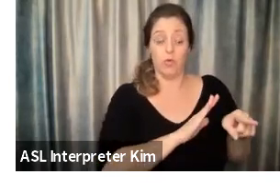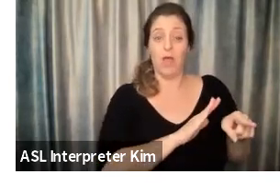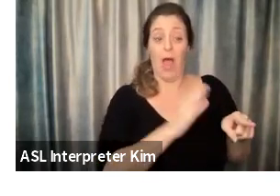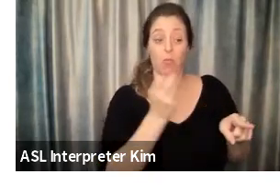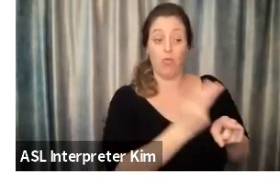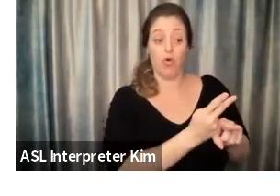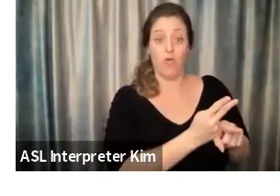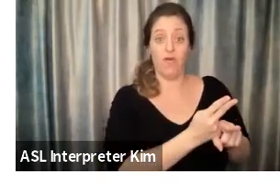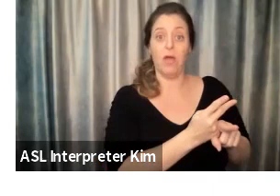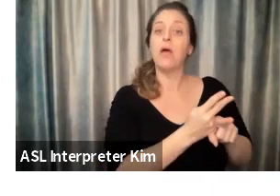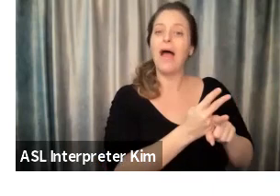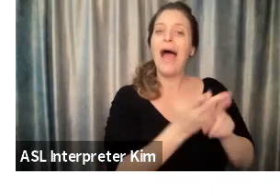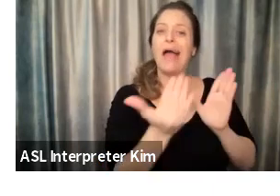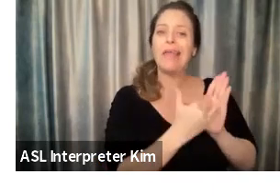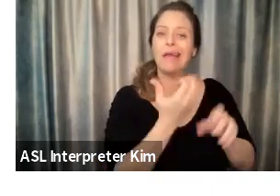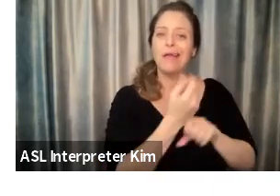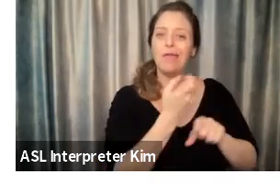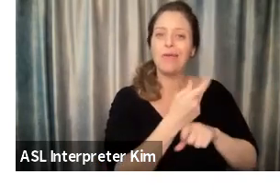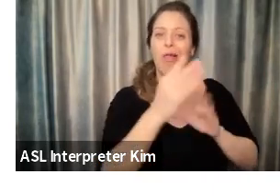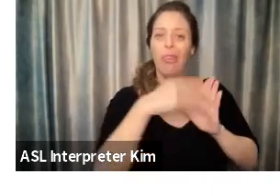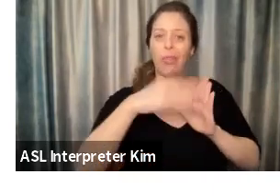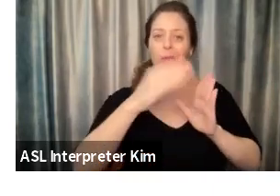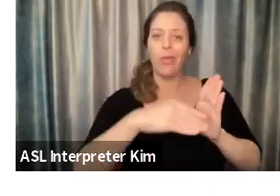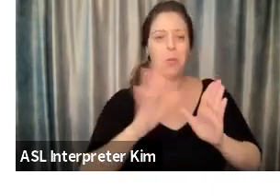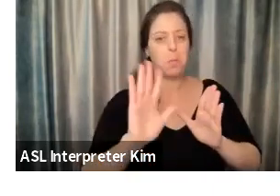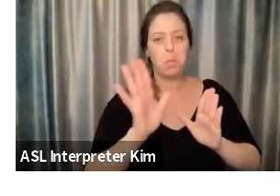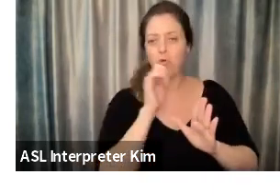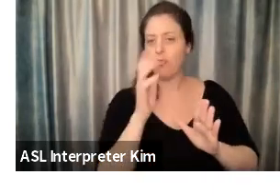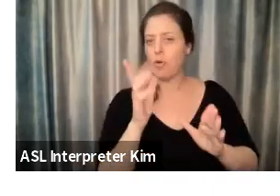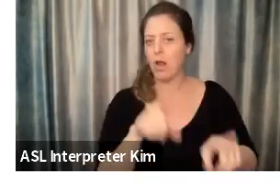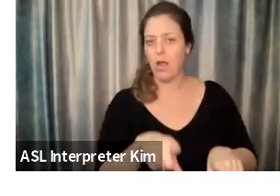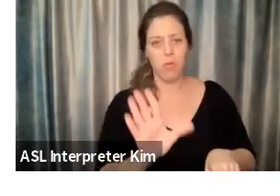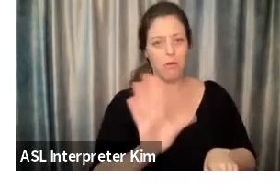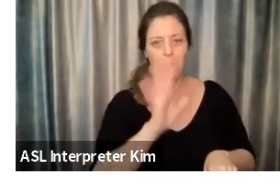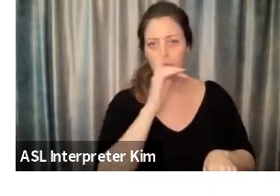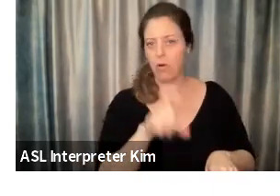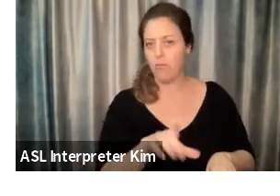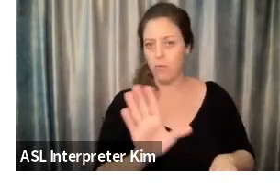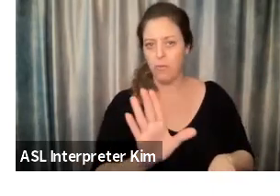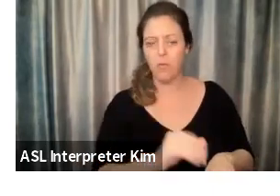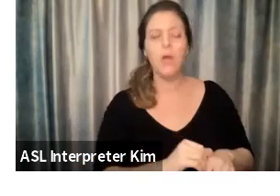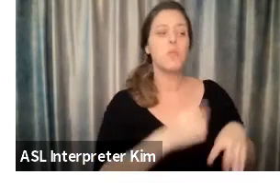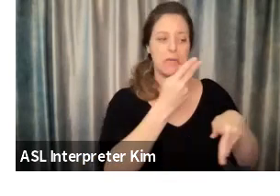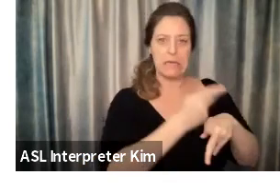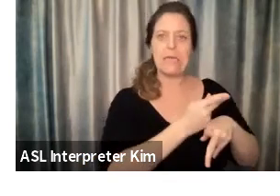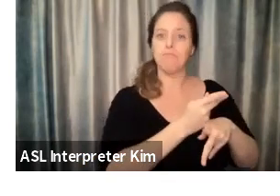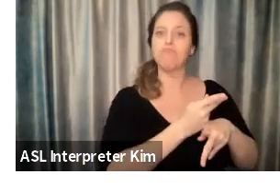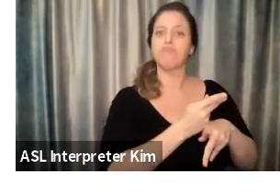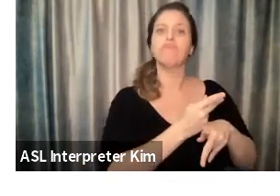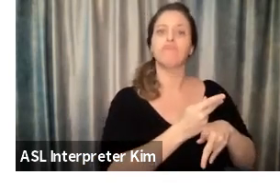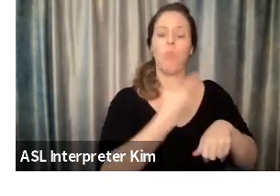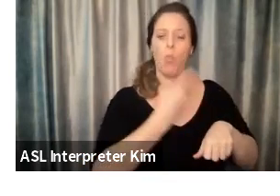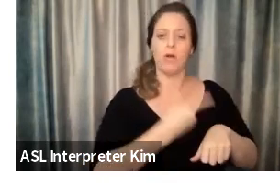you don't need to resubmit another intra-open enrollment. It becomes permitted until the end of the grade level for that